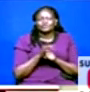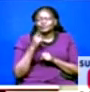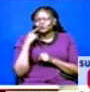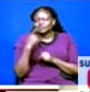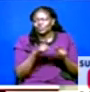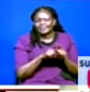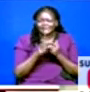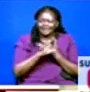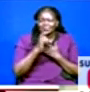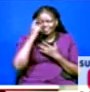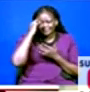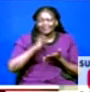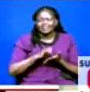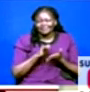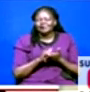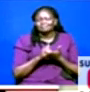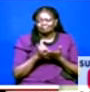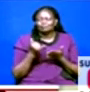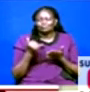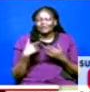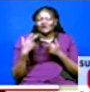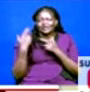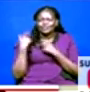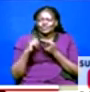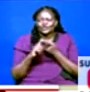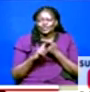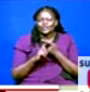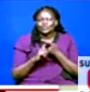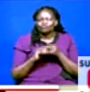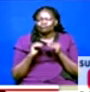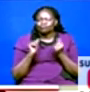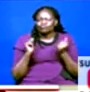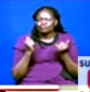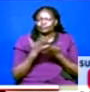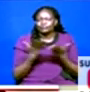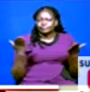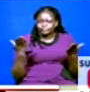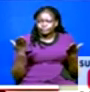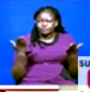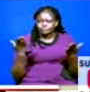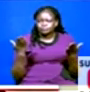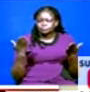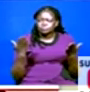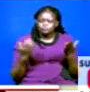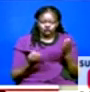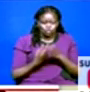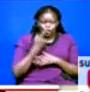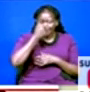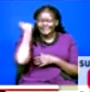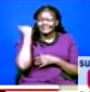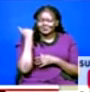country, I think we have a tall order to be able to address those growth, because they have brought